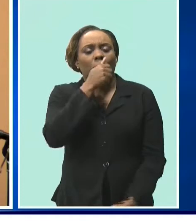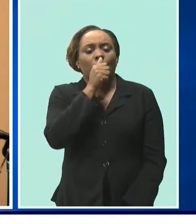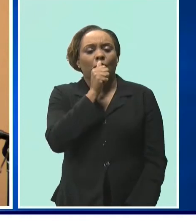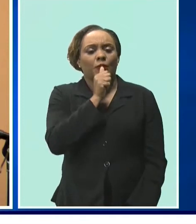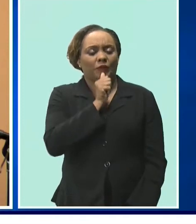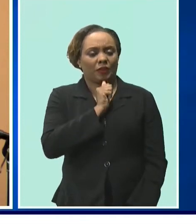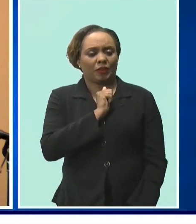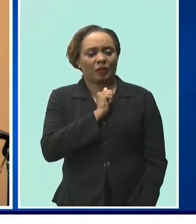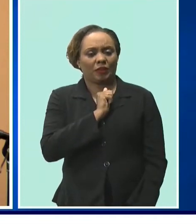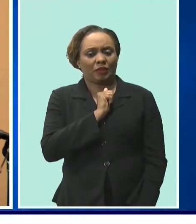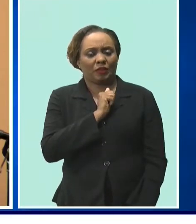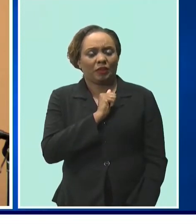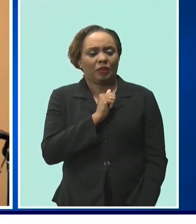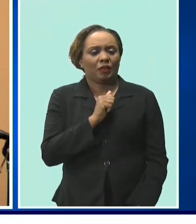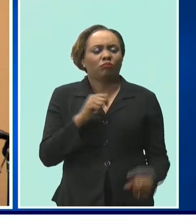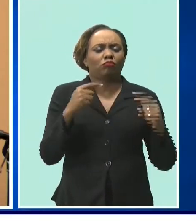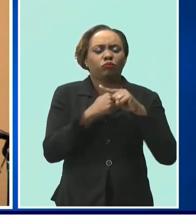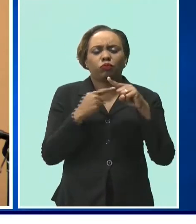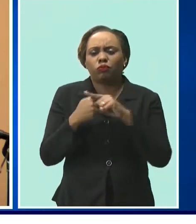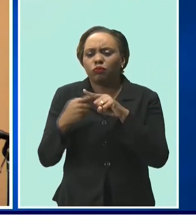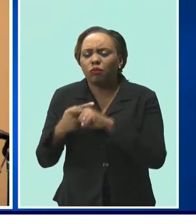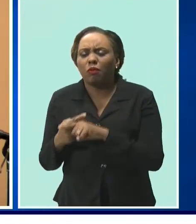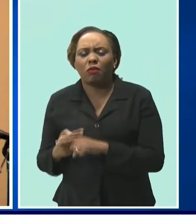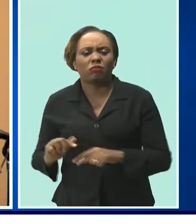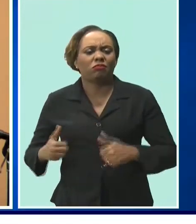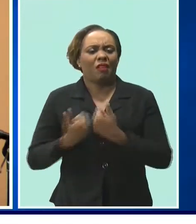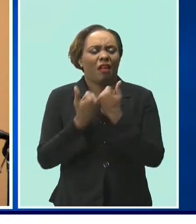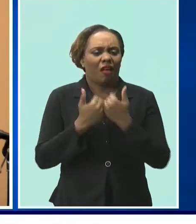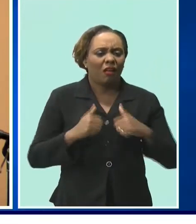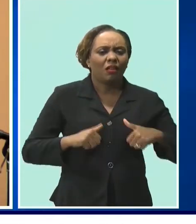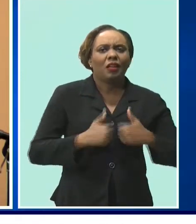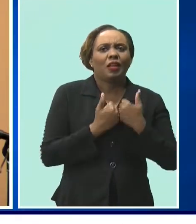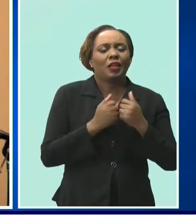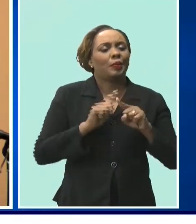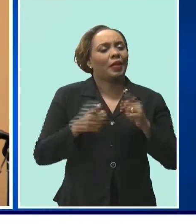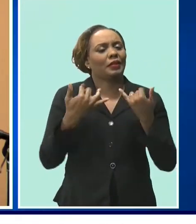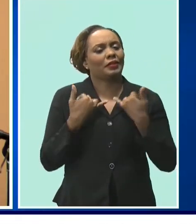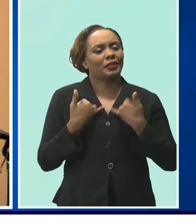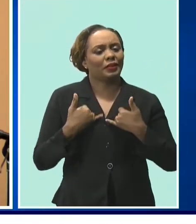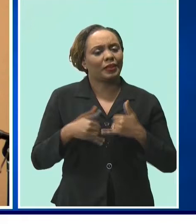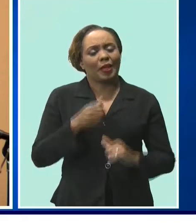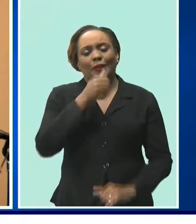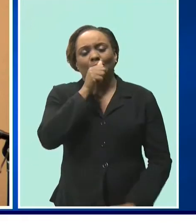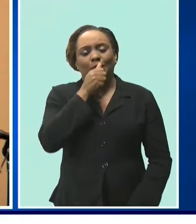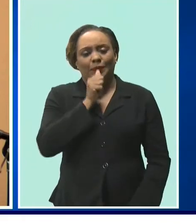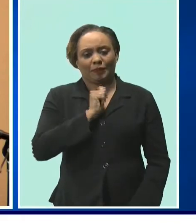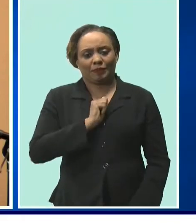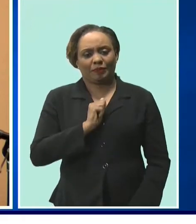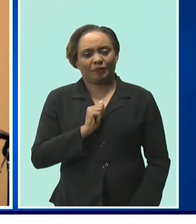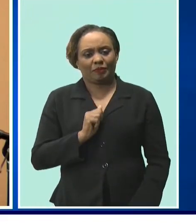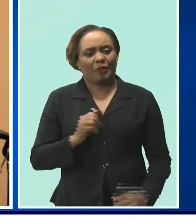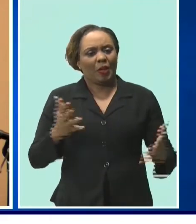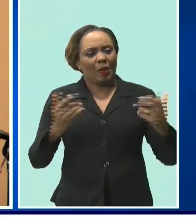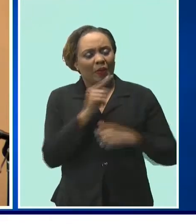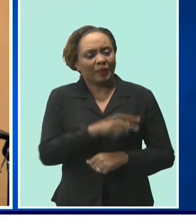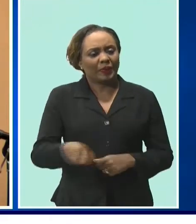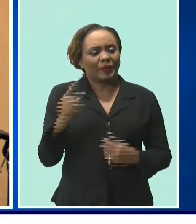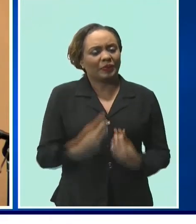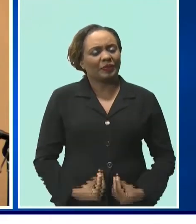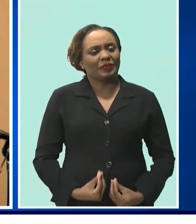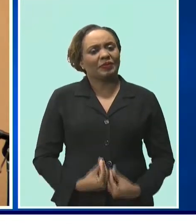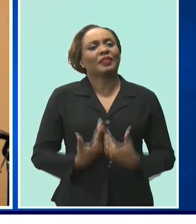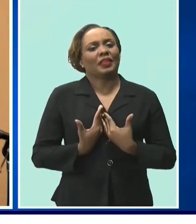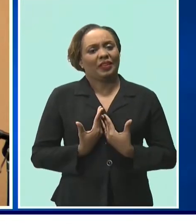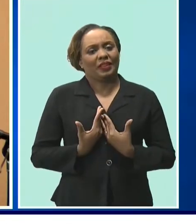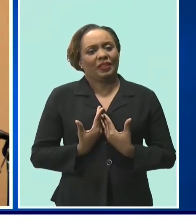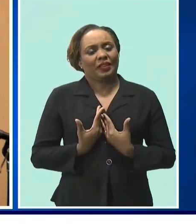resilience in the face of all his challenges in life. Let this be your inspiration